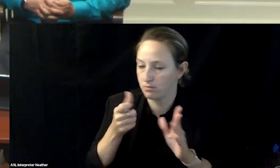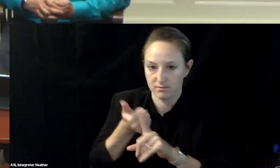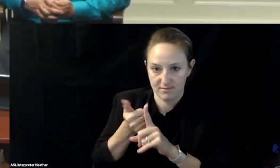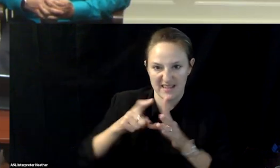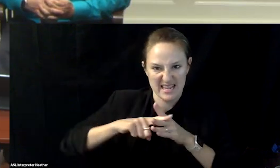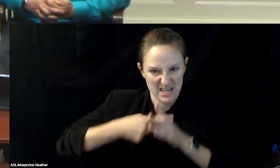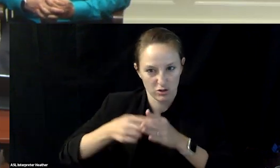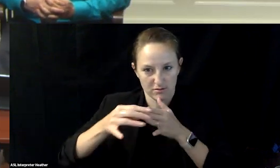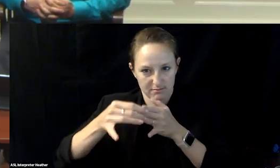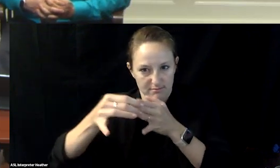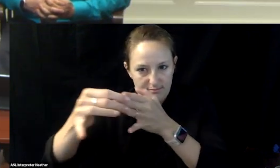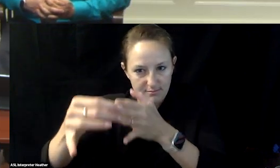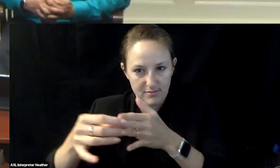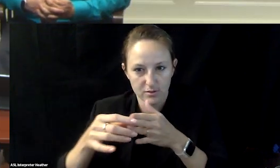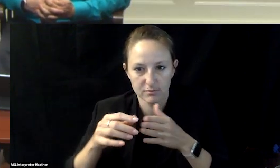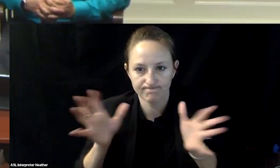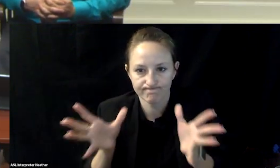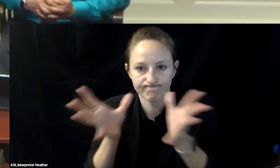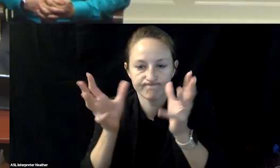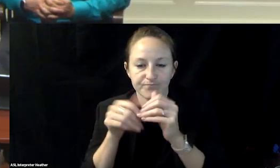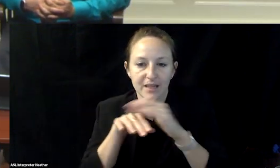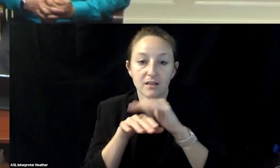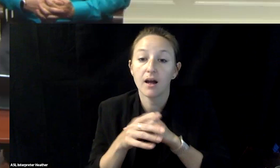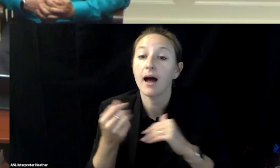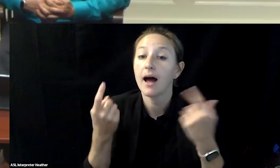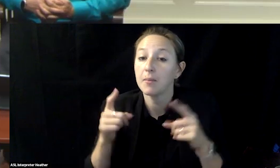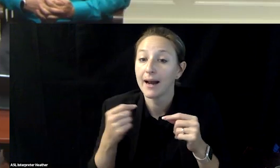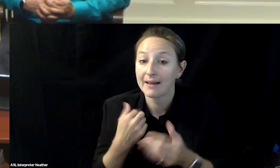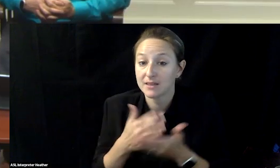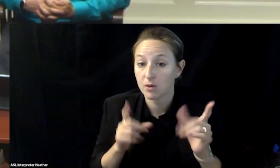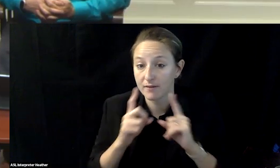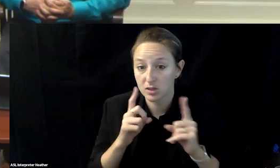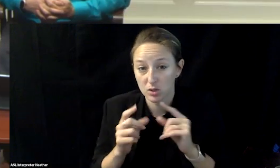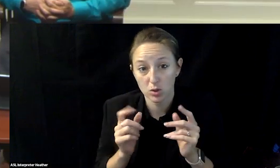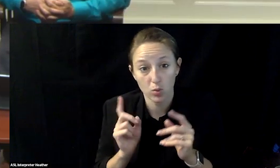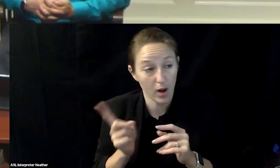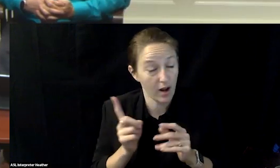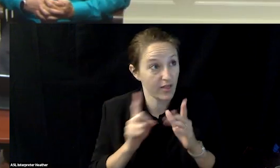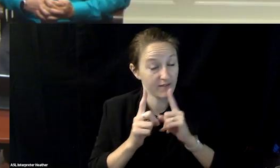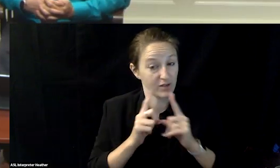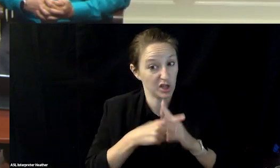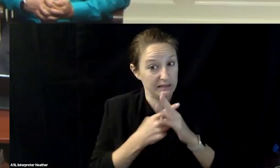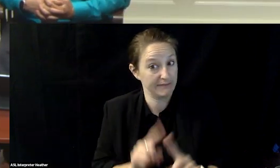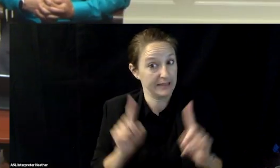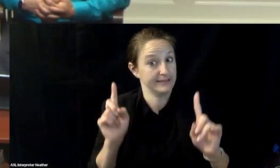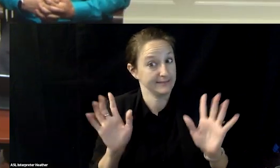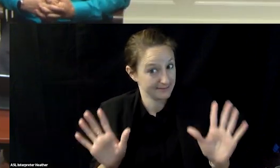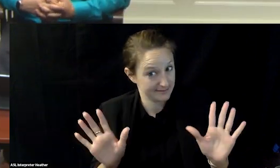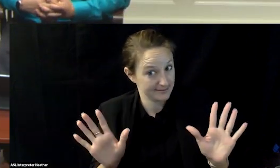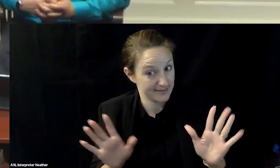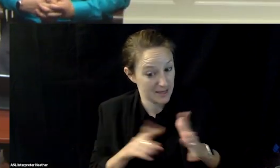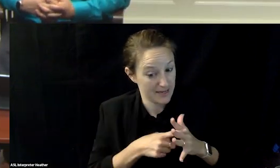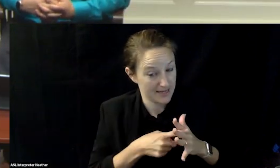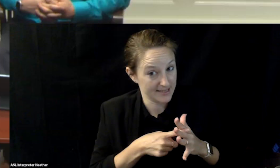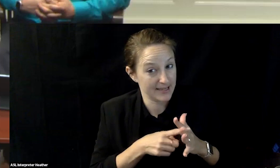I have had situations where the conversations started differently in the beginning,